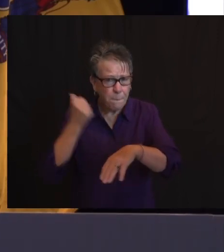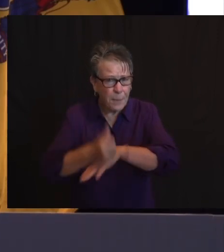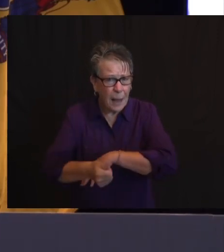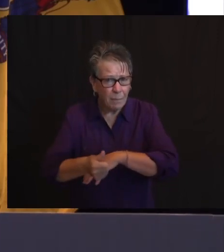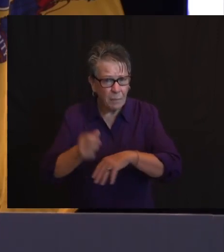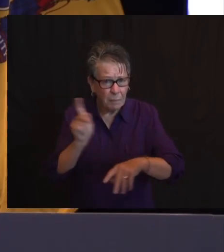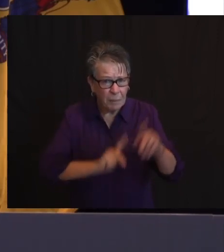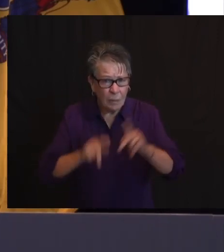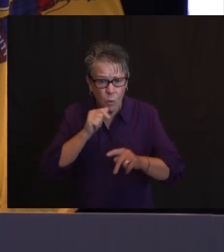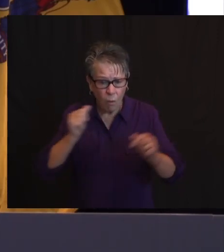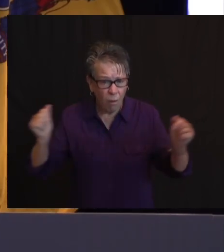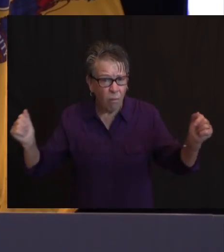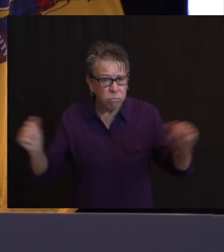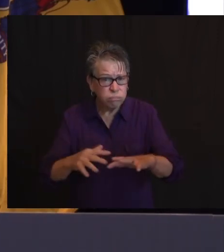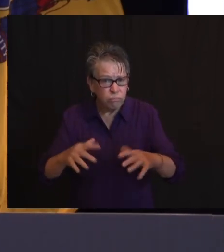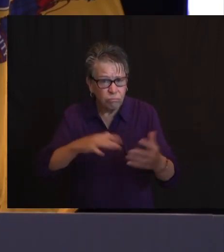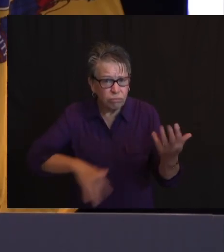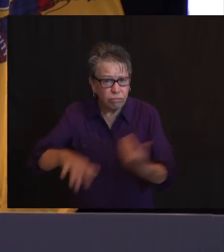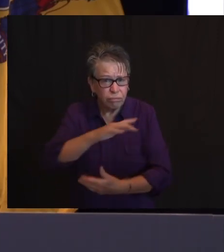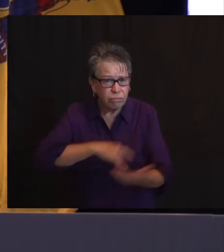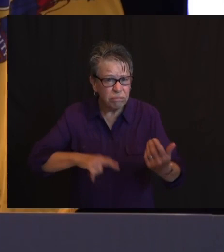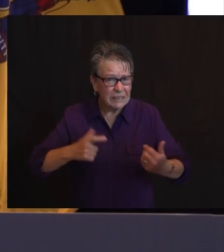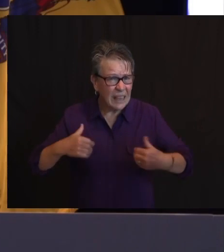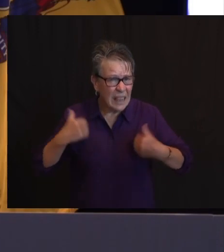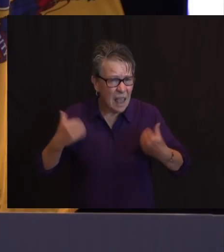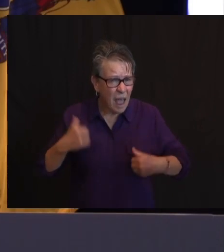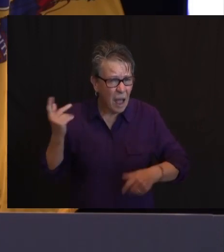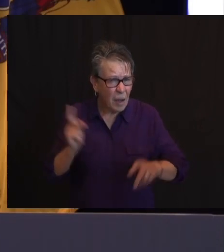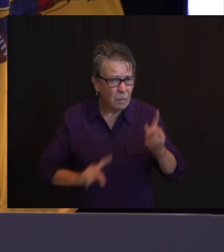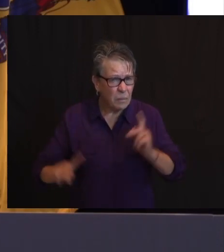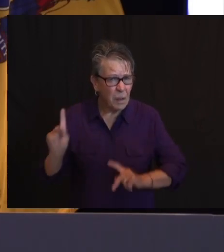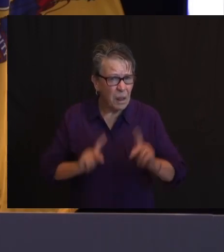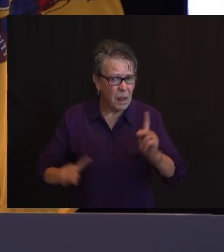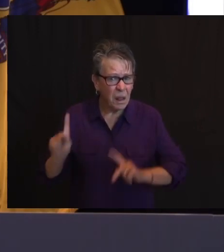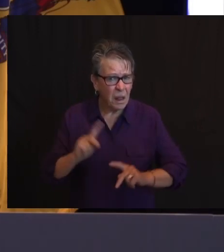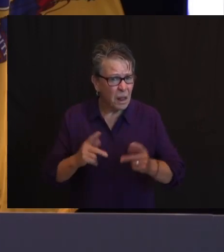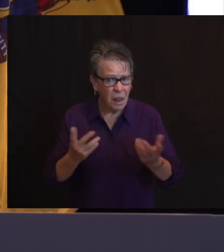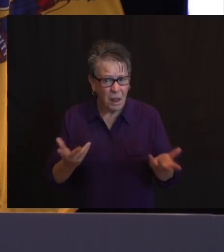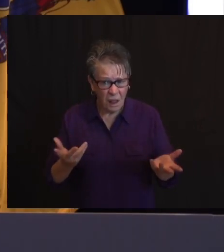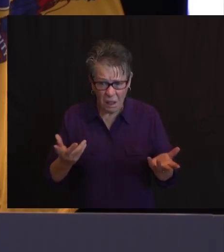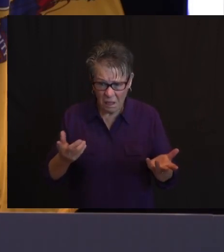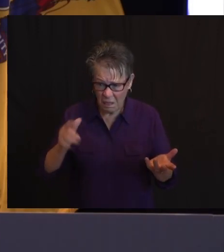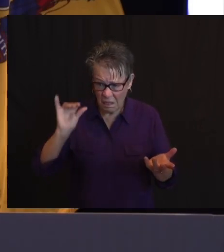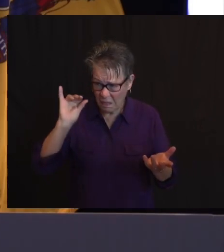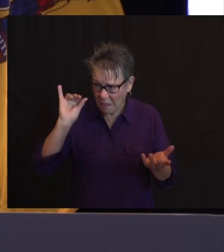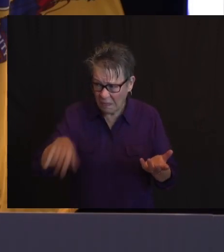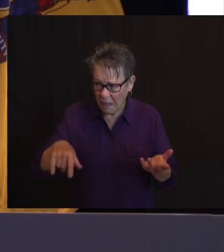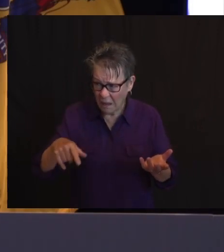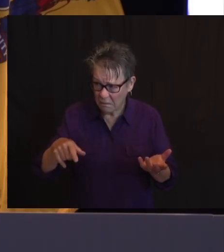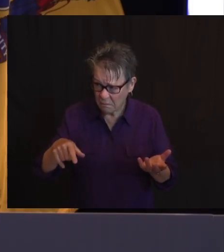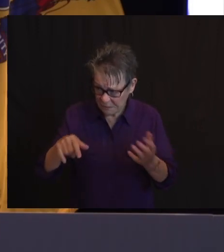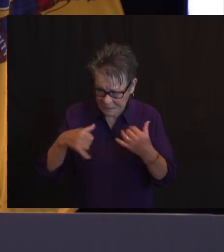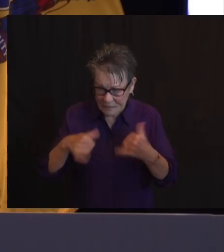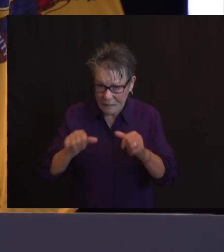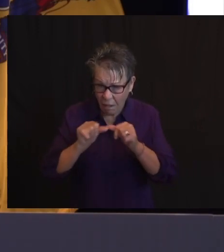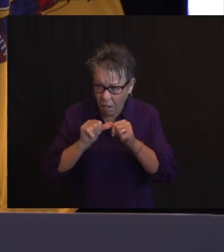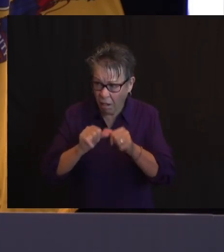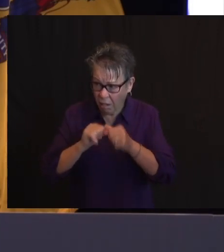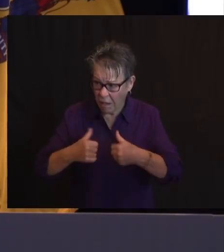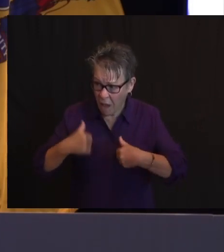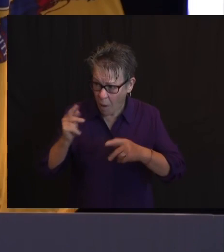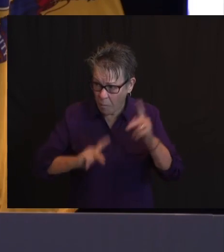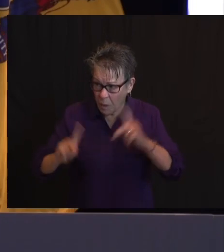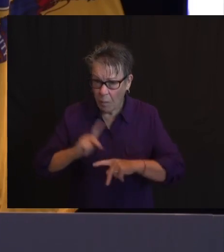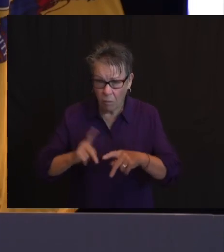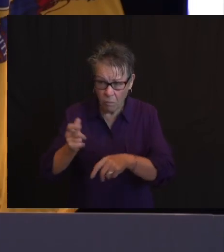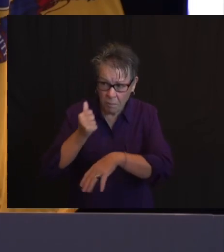that still the case? And is there anything else going on? And if it is the case, is there anything we can do? Because so far it seems